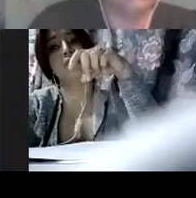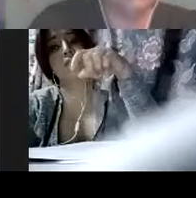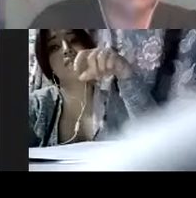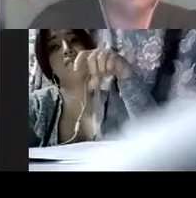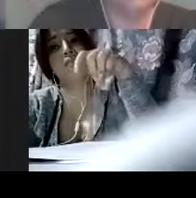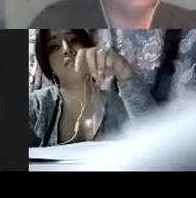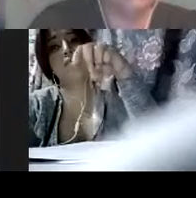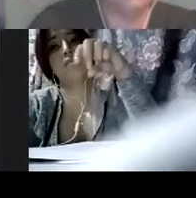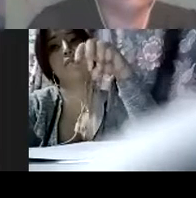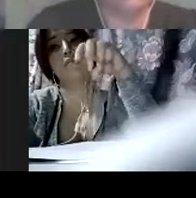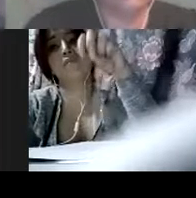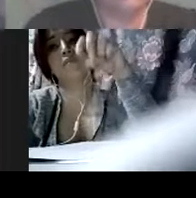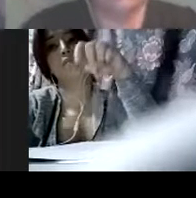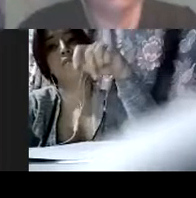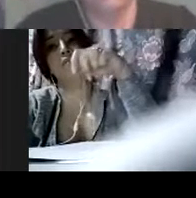Only.